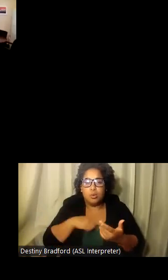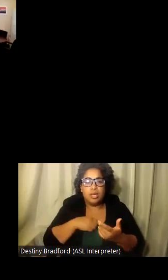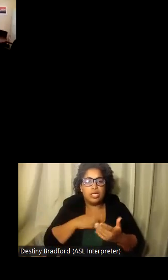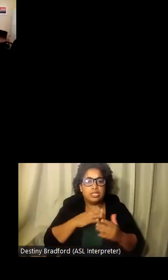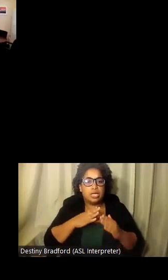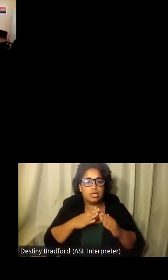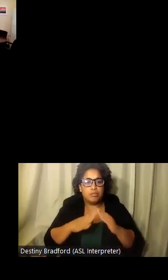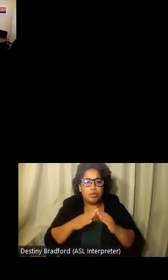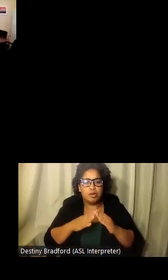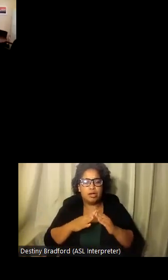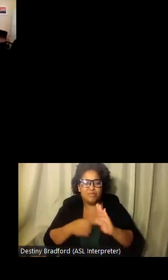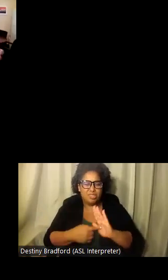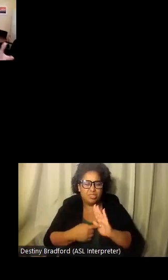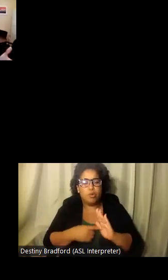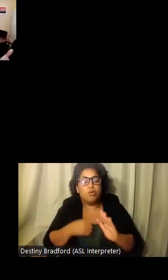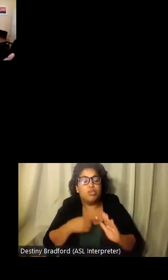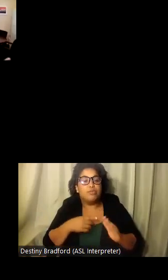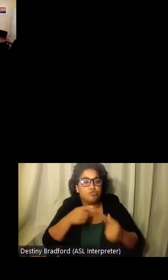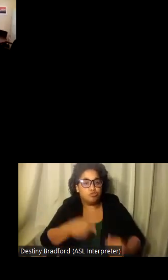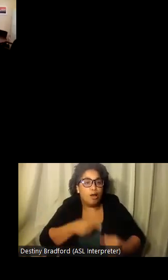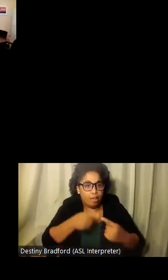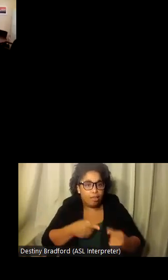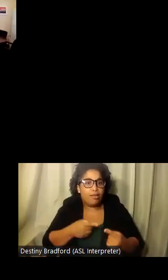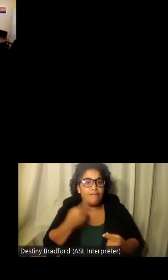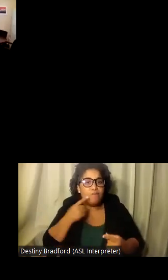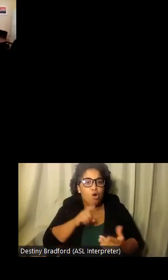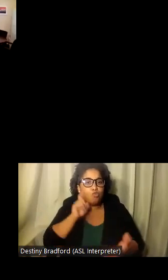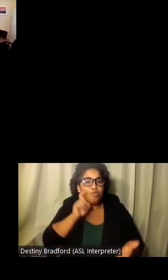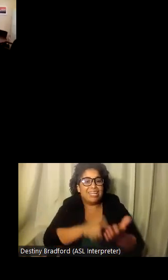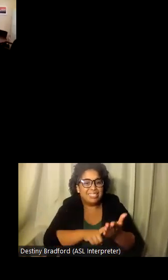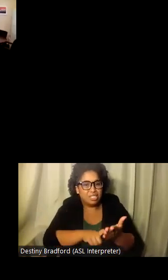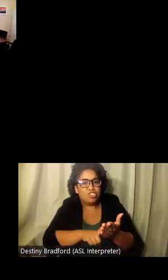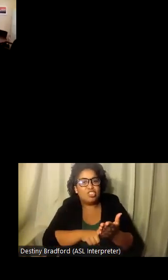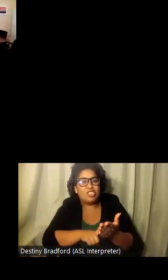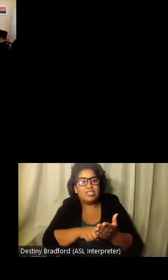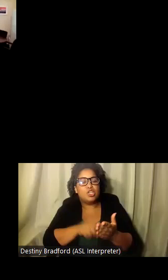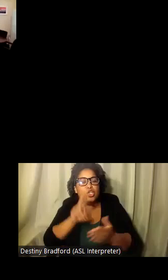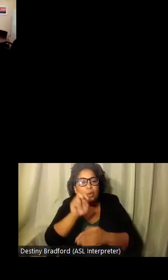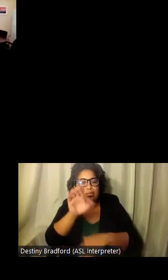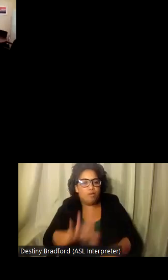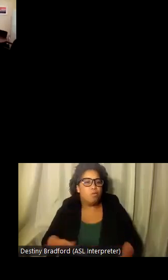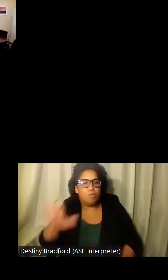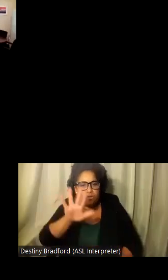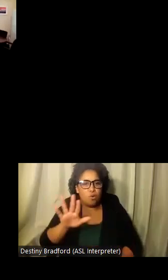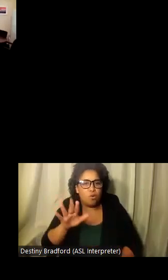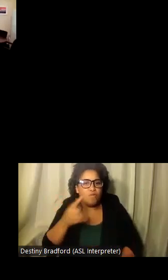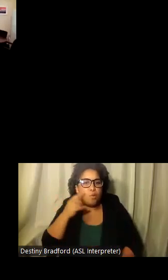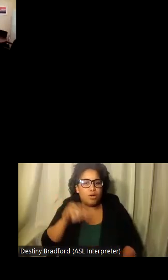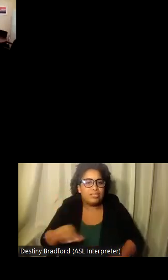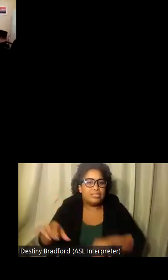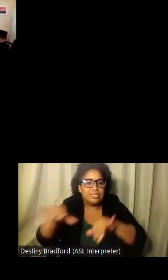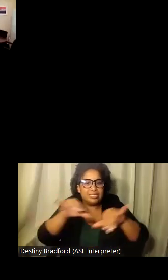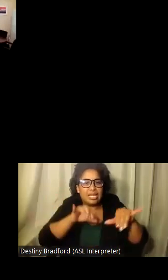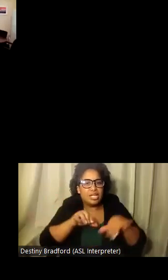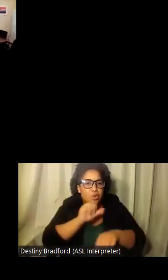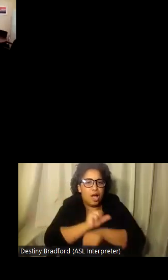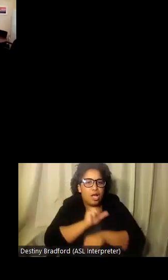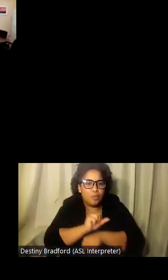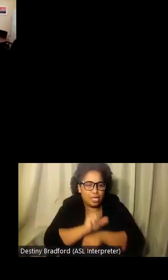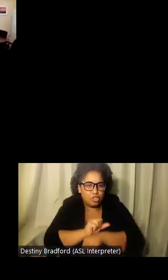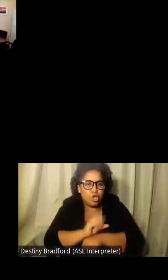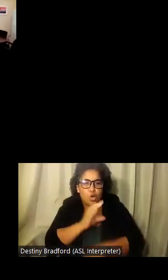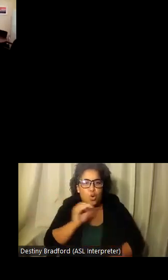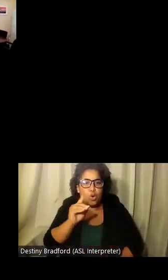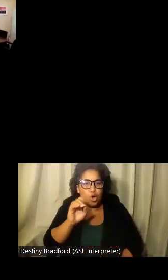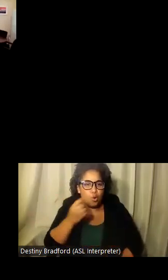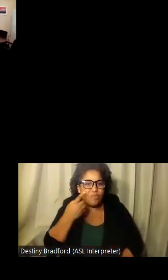community of people for recognition at a national level for the standard occupational code for